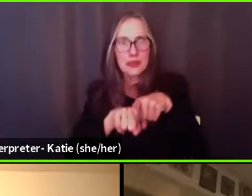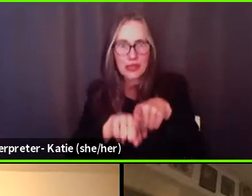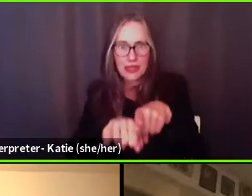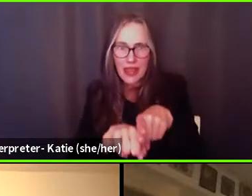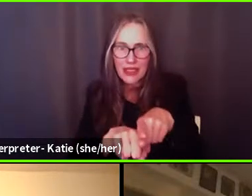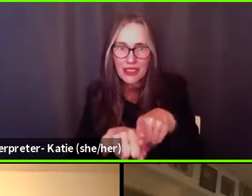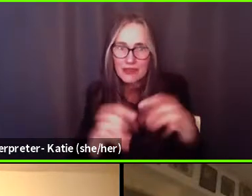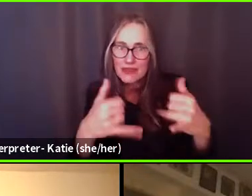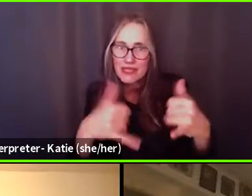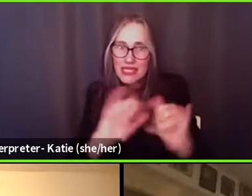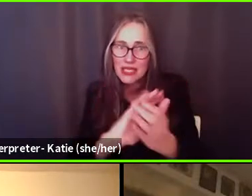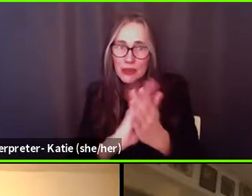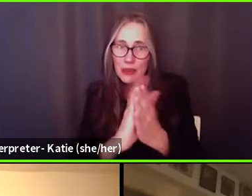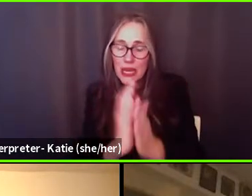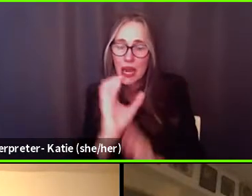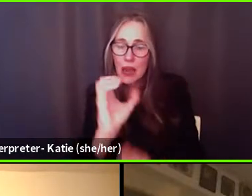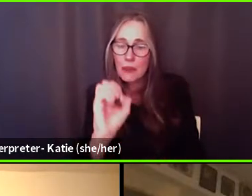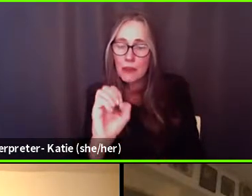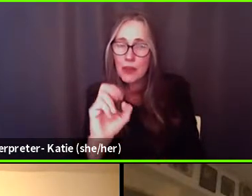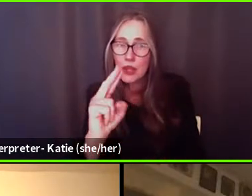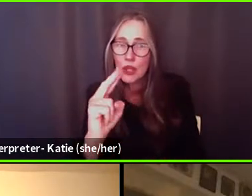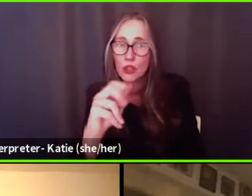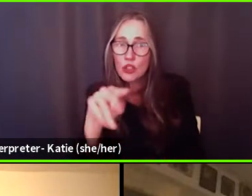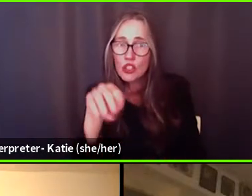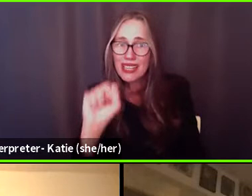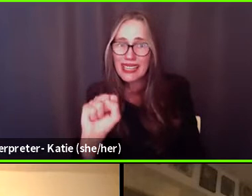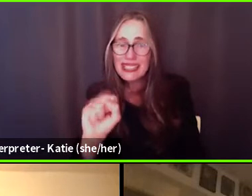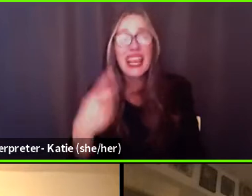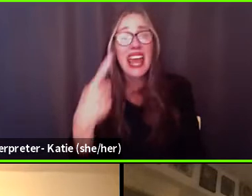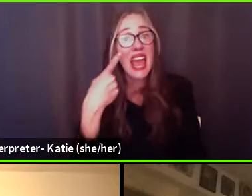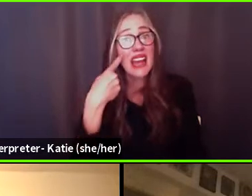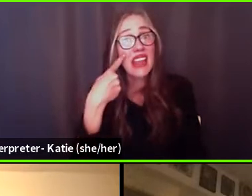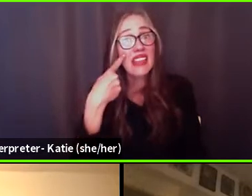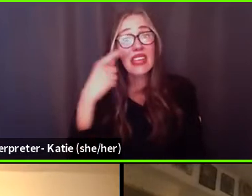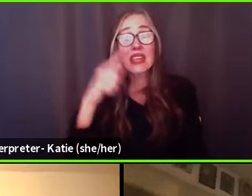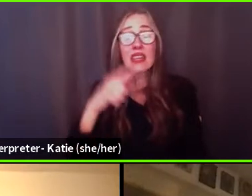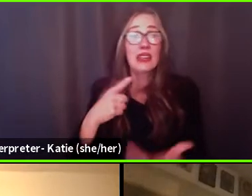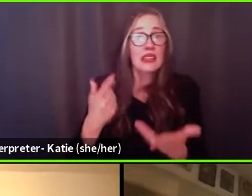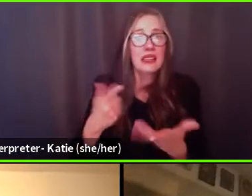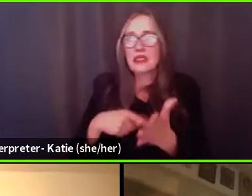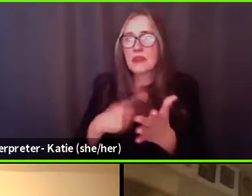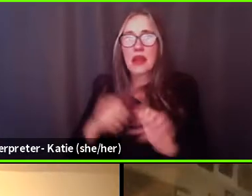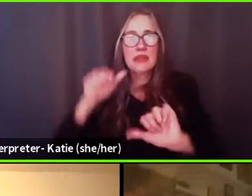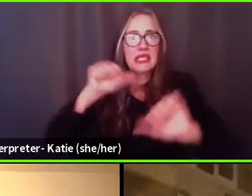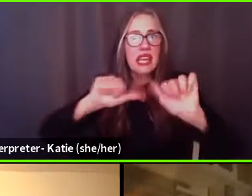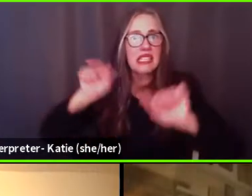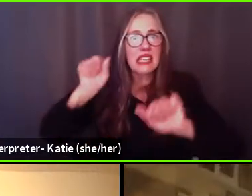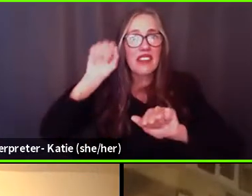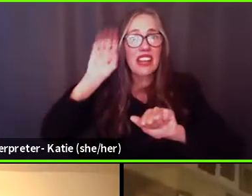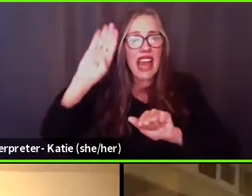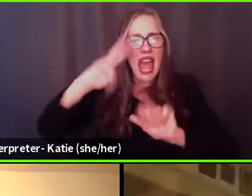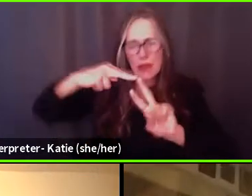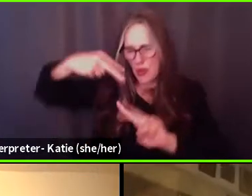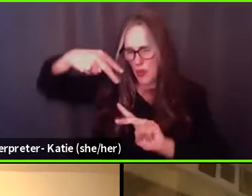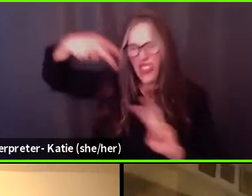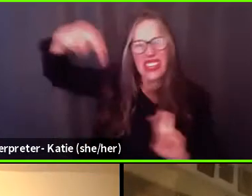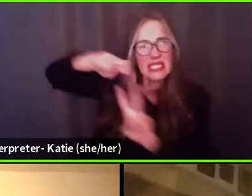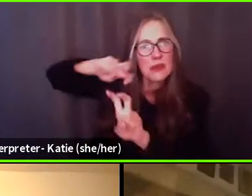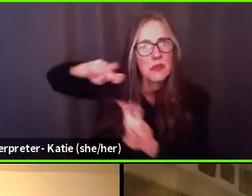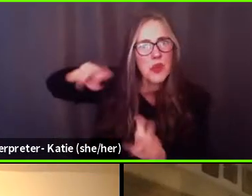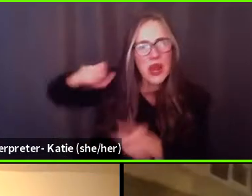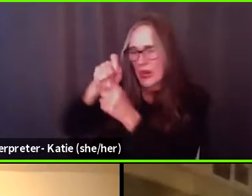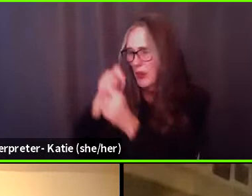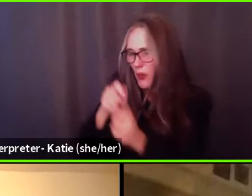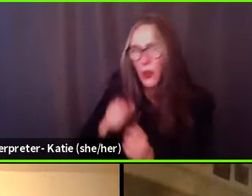powerful it gives us a way forward but also challenges to think about the complications of using